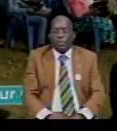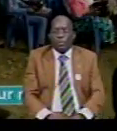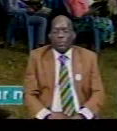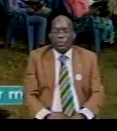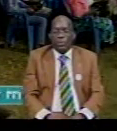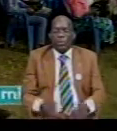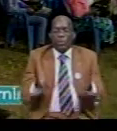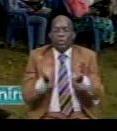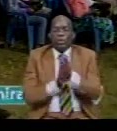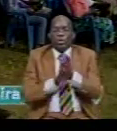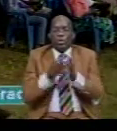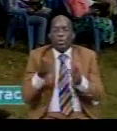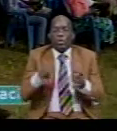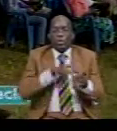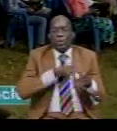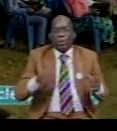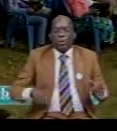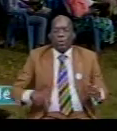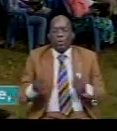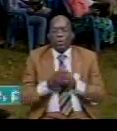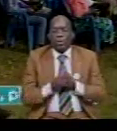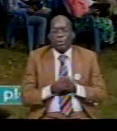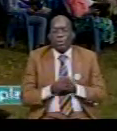Praise the Lord.